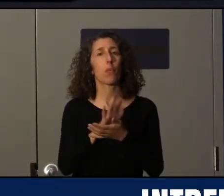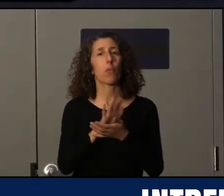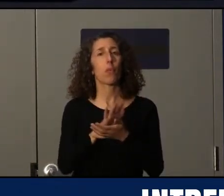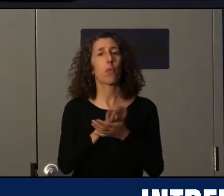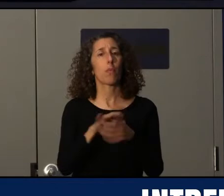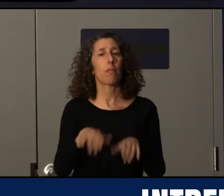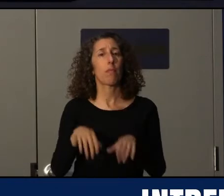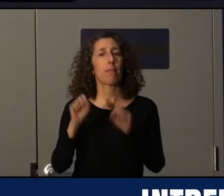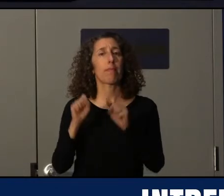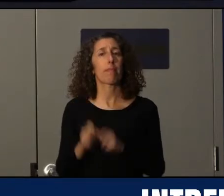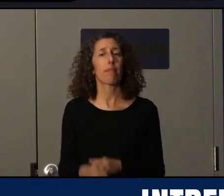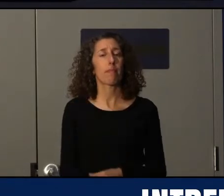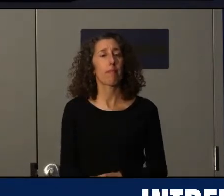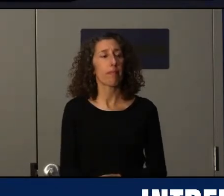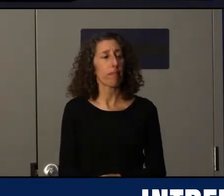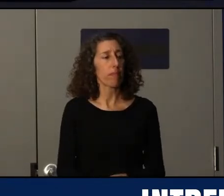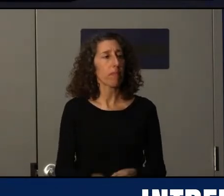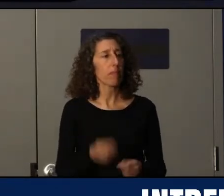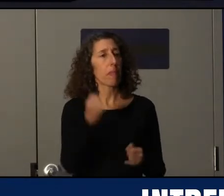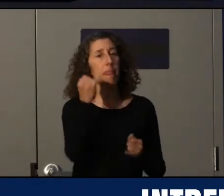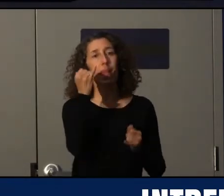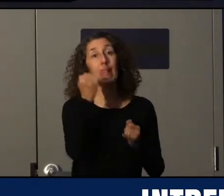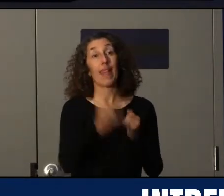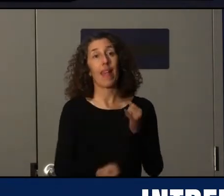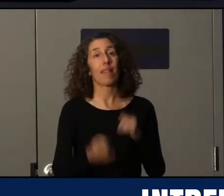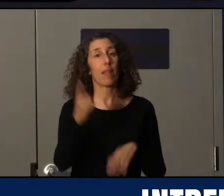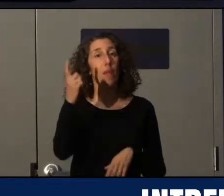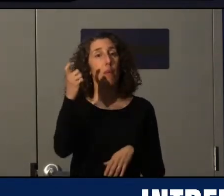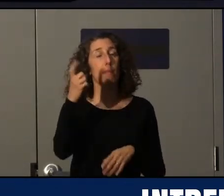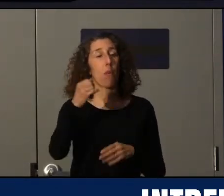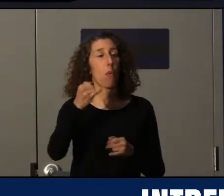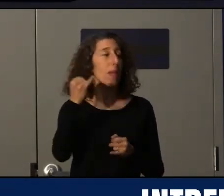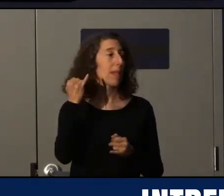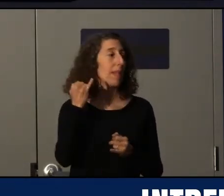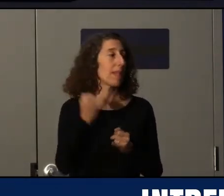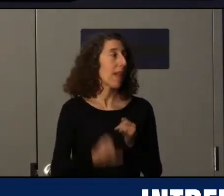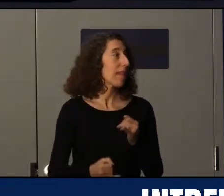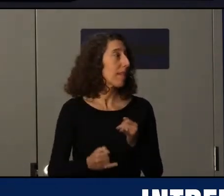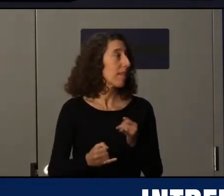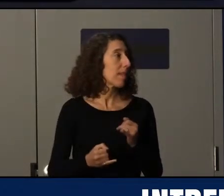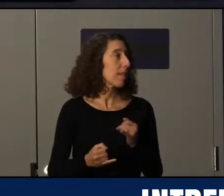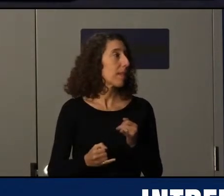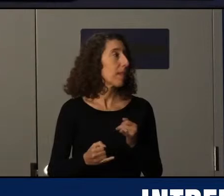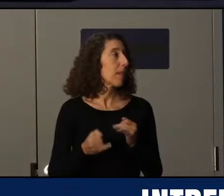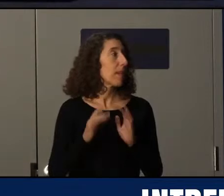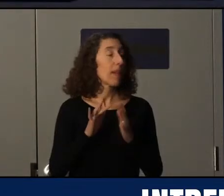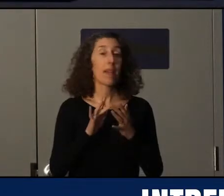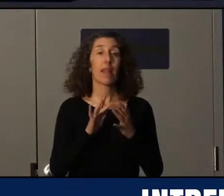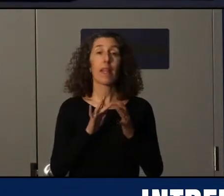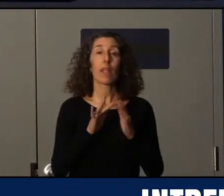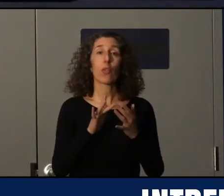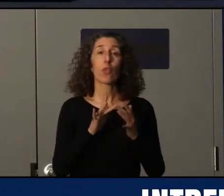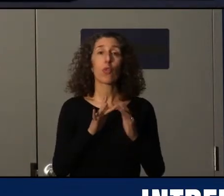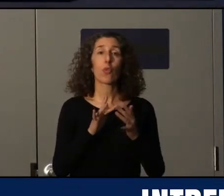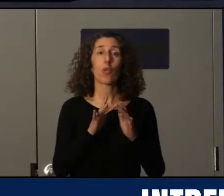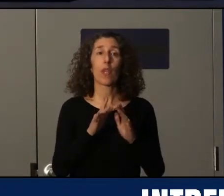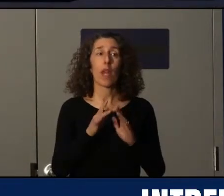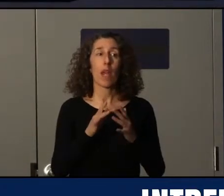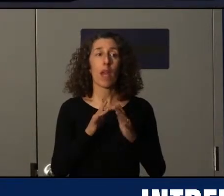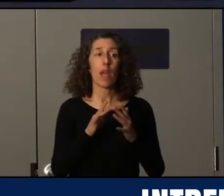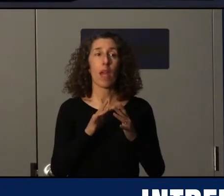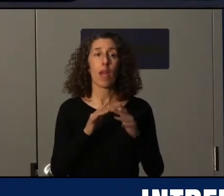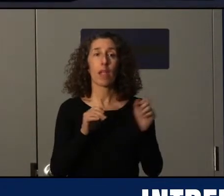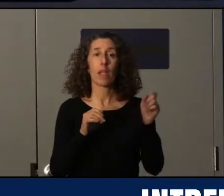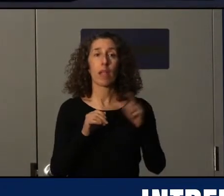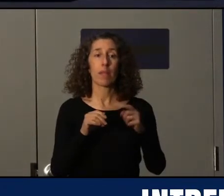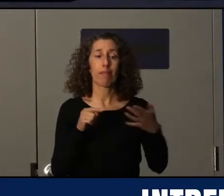Yeah. All right, and then our last question we actually have from the internet. So real quick,